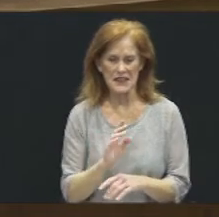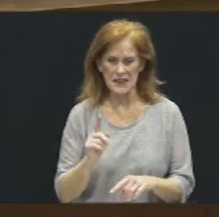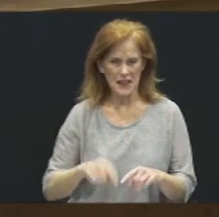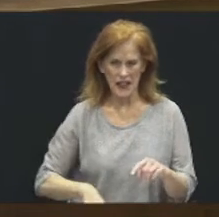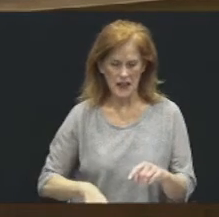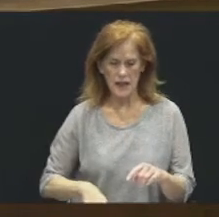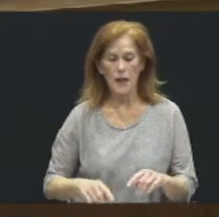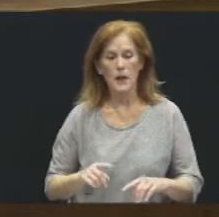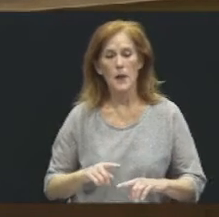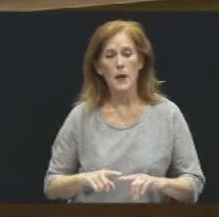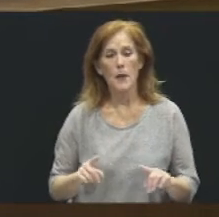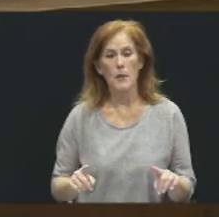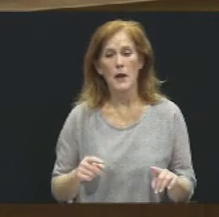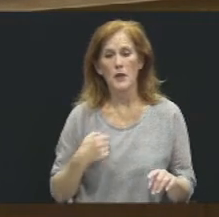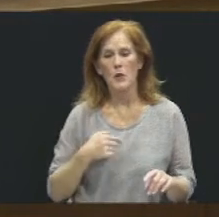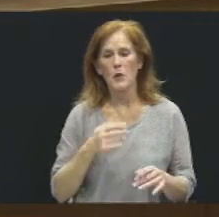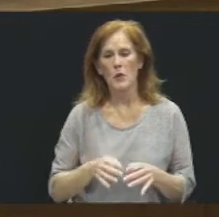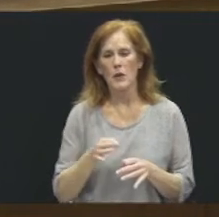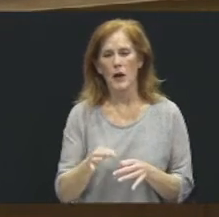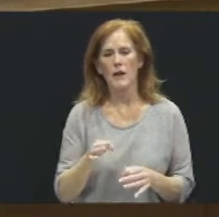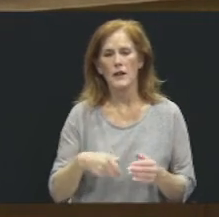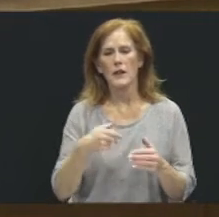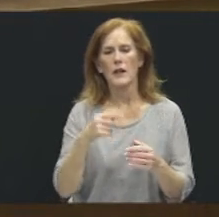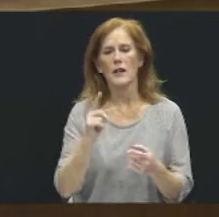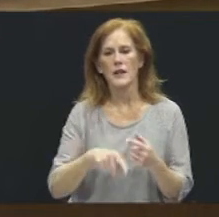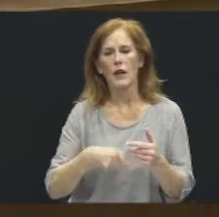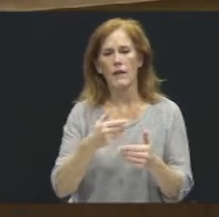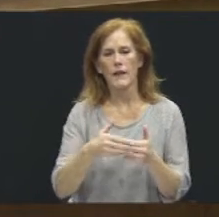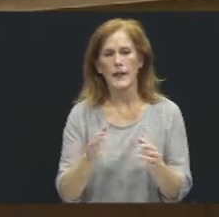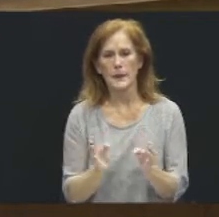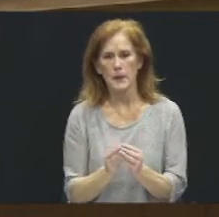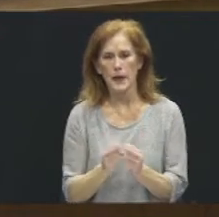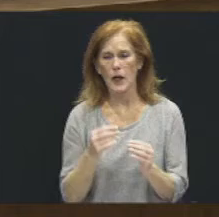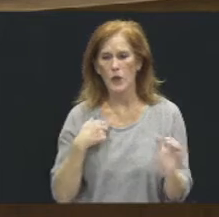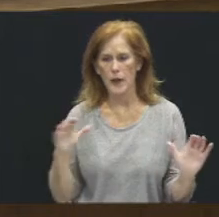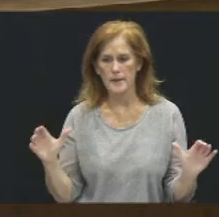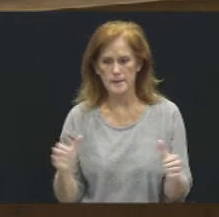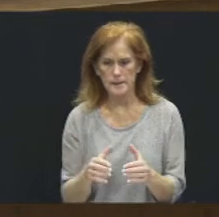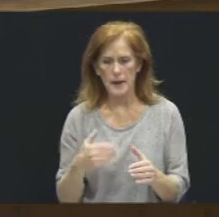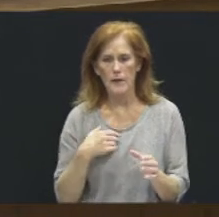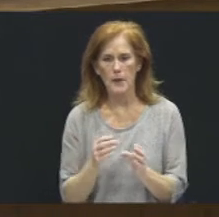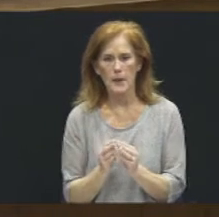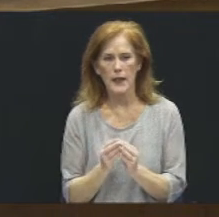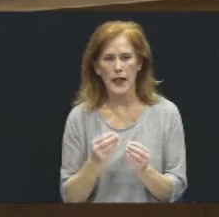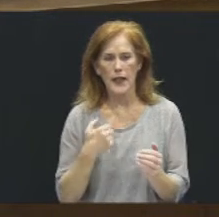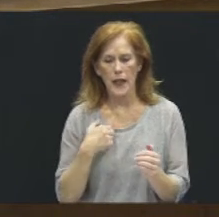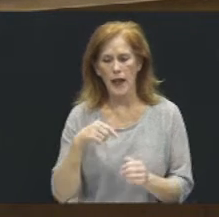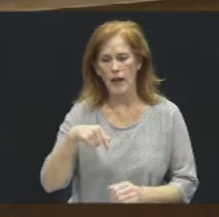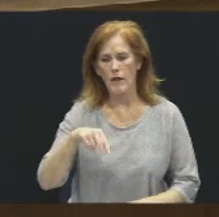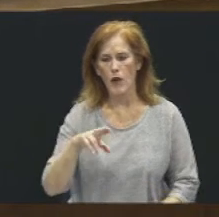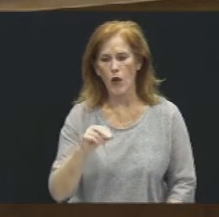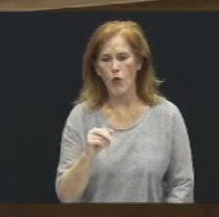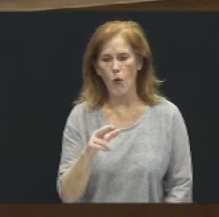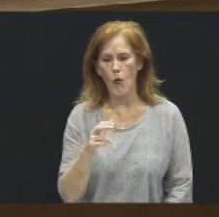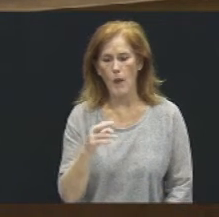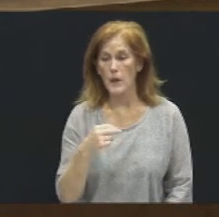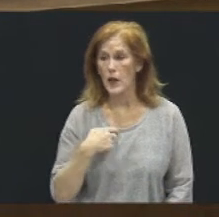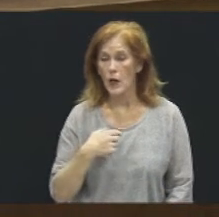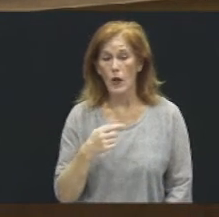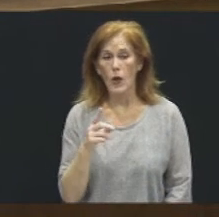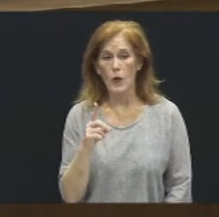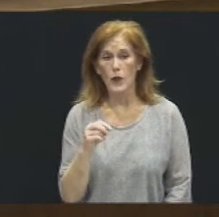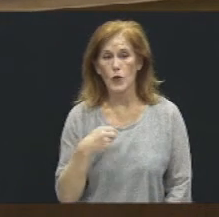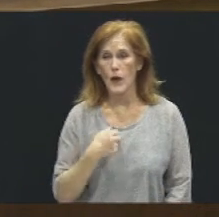will be put off till the next time we meet and do have a quorum. We have several folks